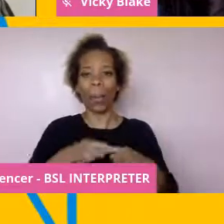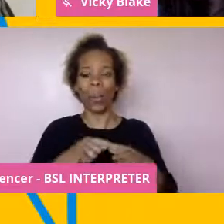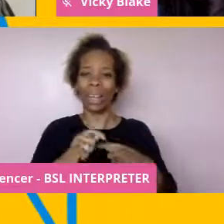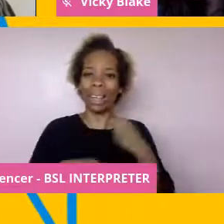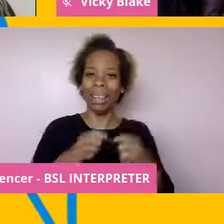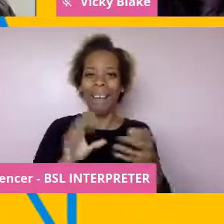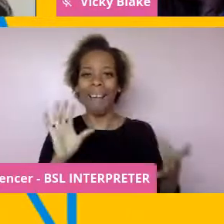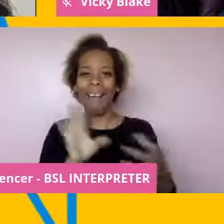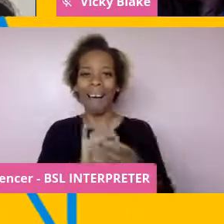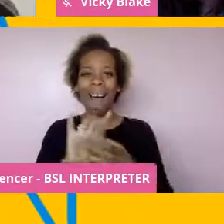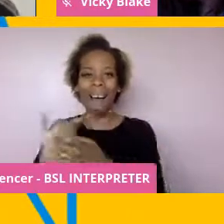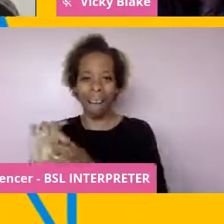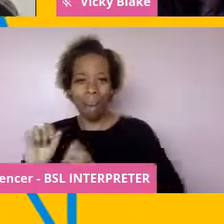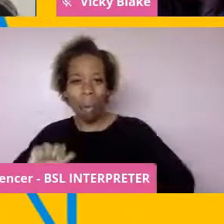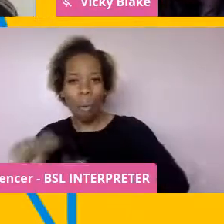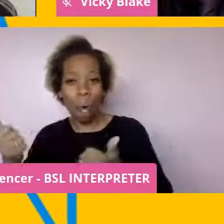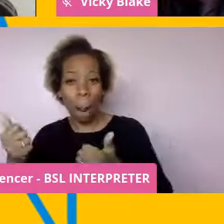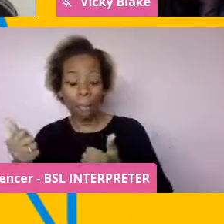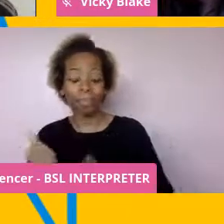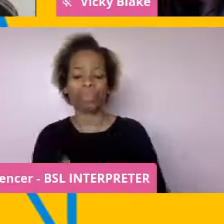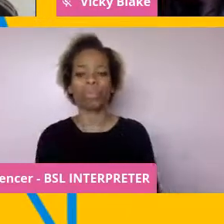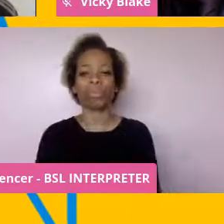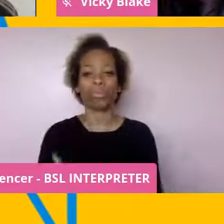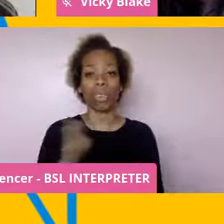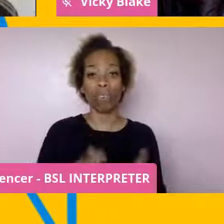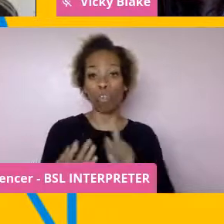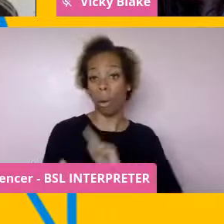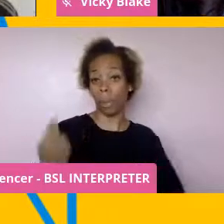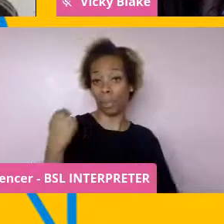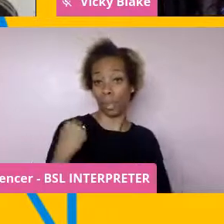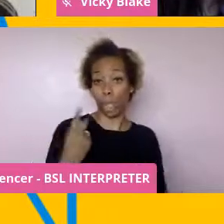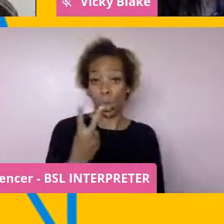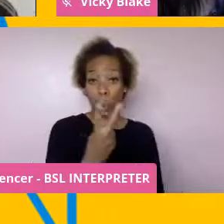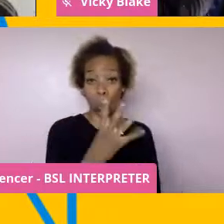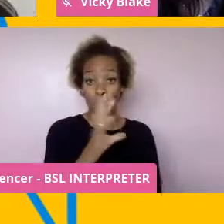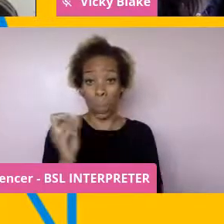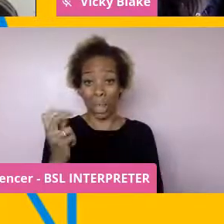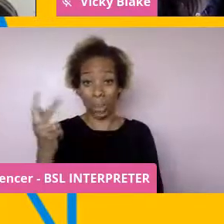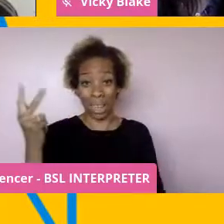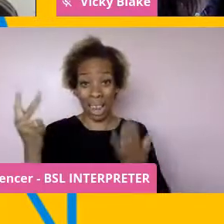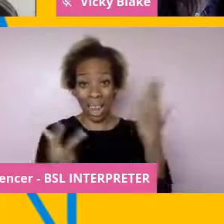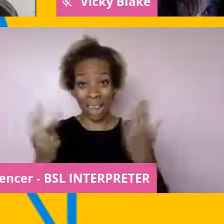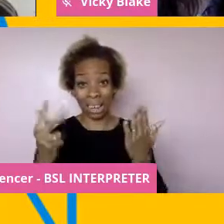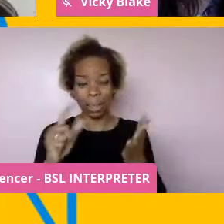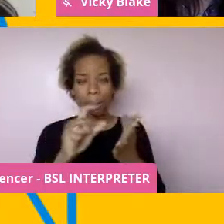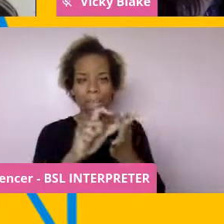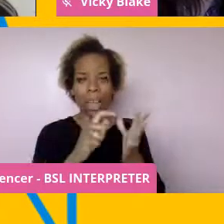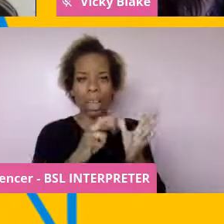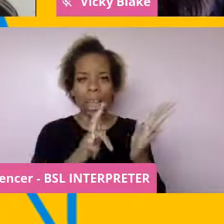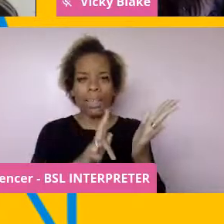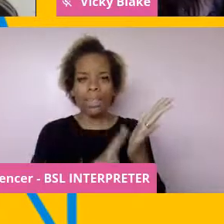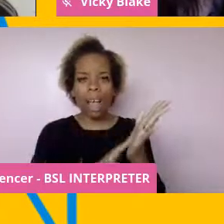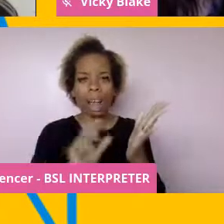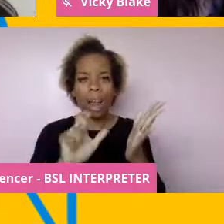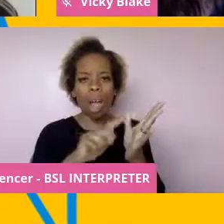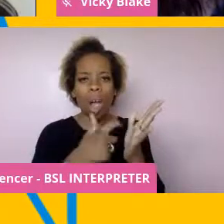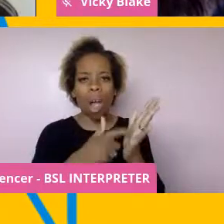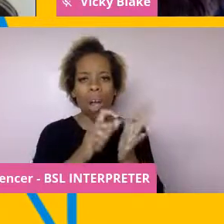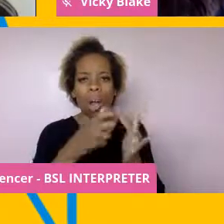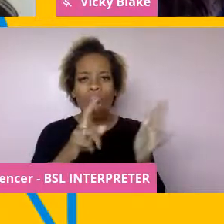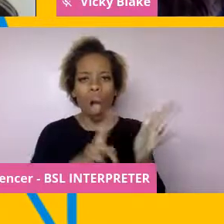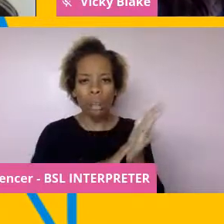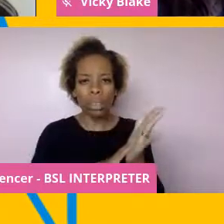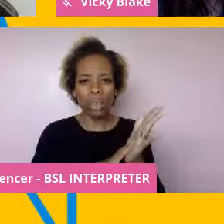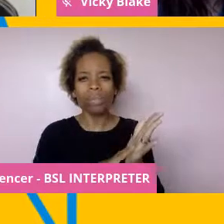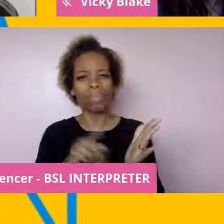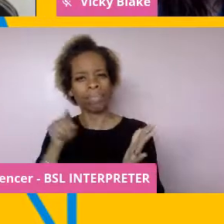And we have, since 2018, really, Dan Carden was very supportive. He's the MP for Liverpool Walton.